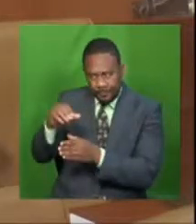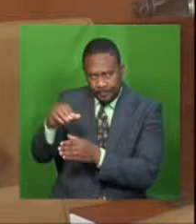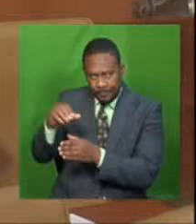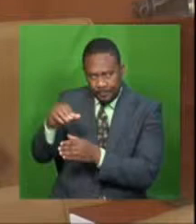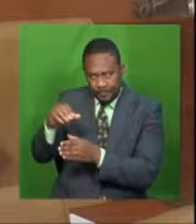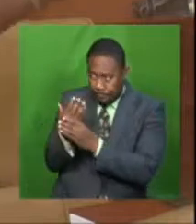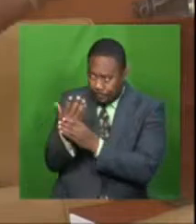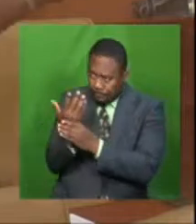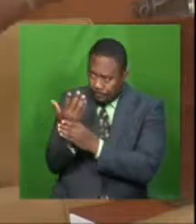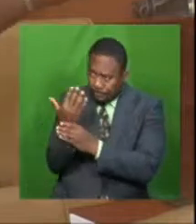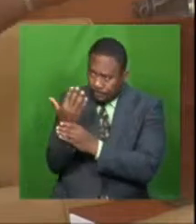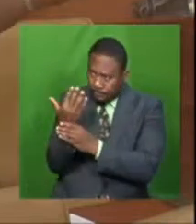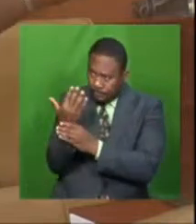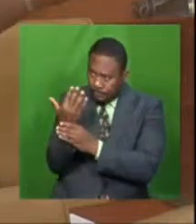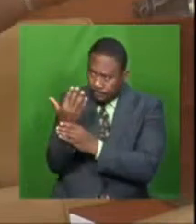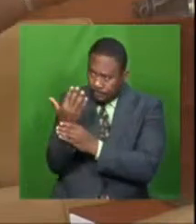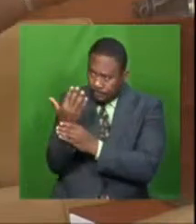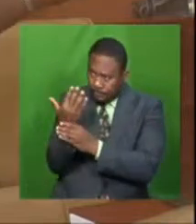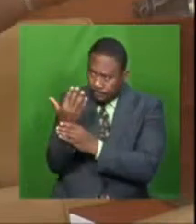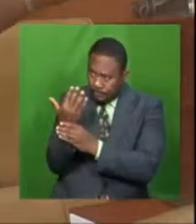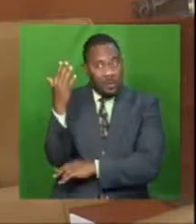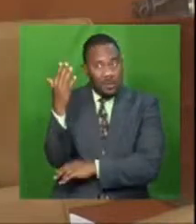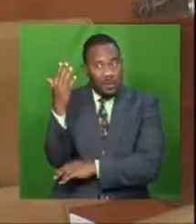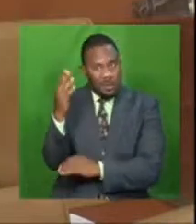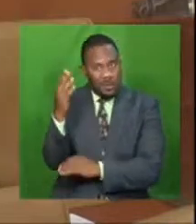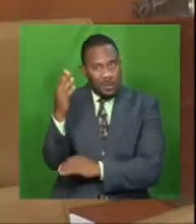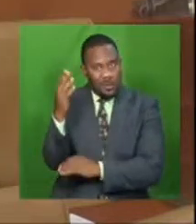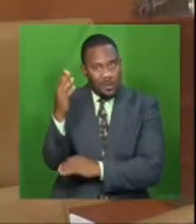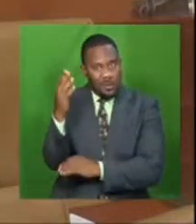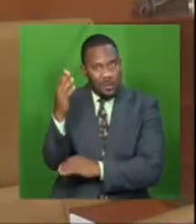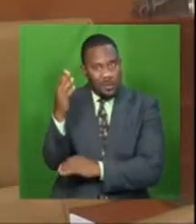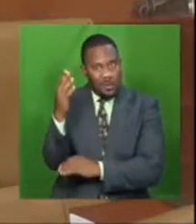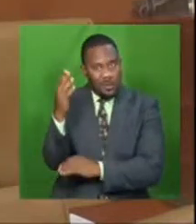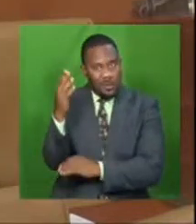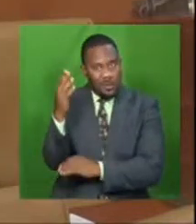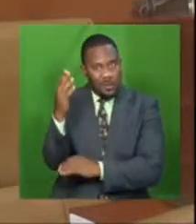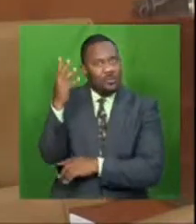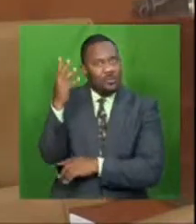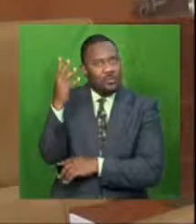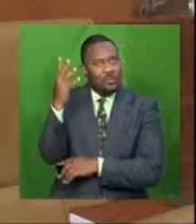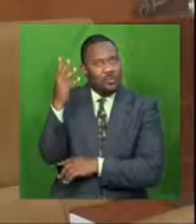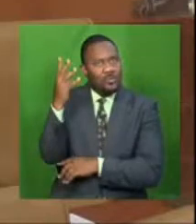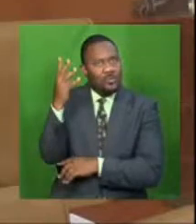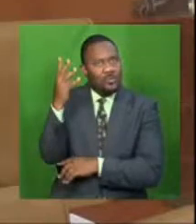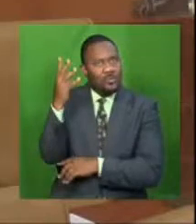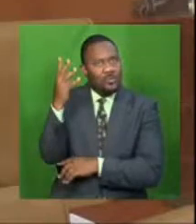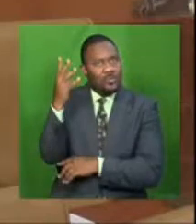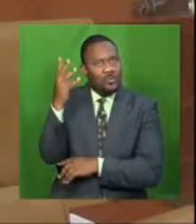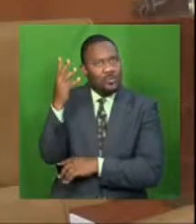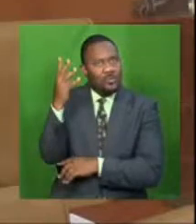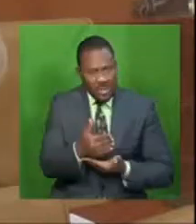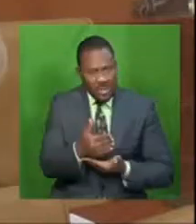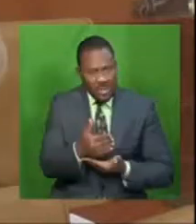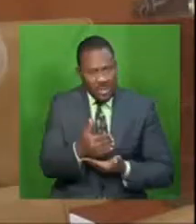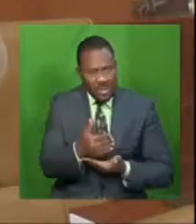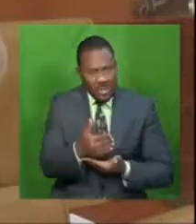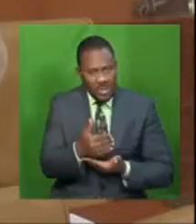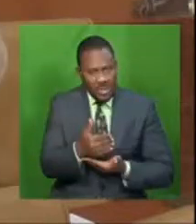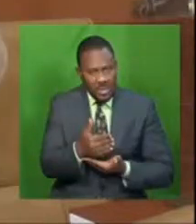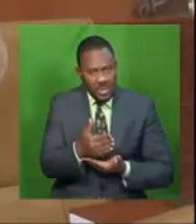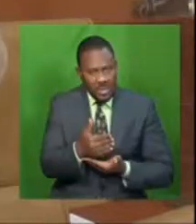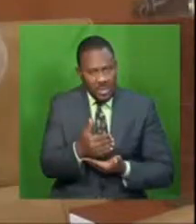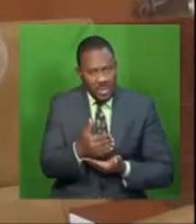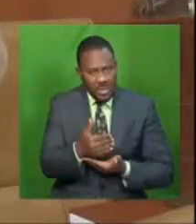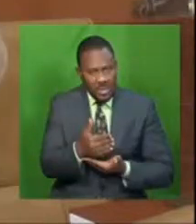the billion trees that we're talking about, we are going to recover about 95% of that